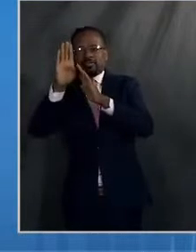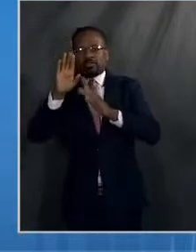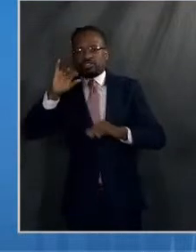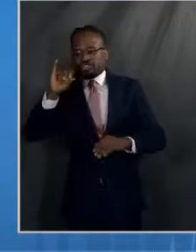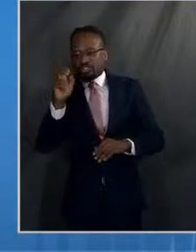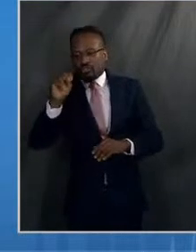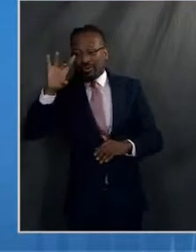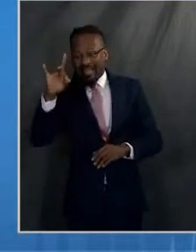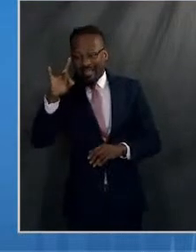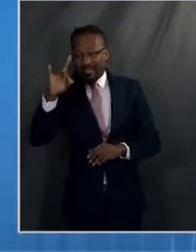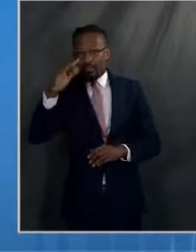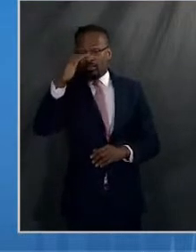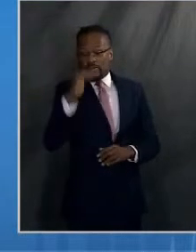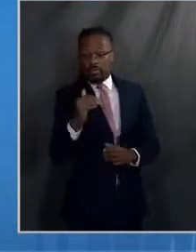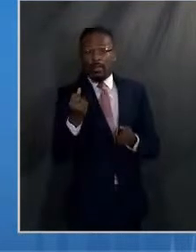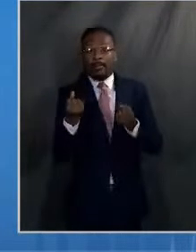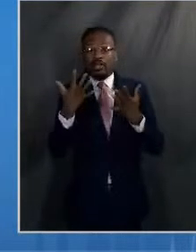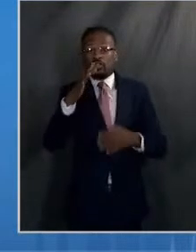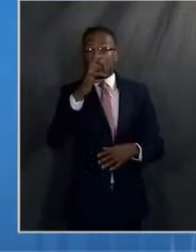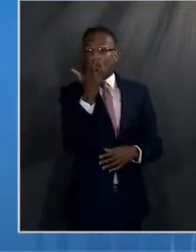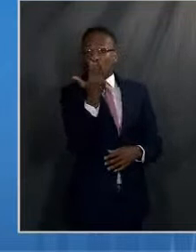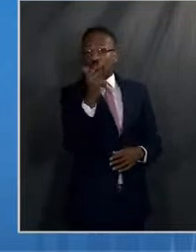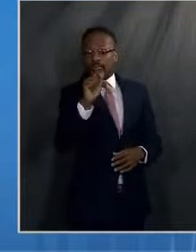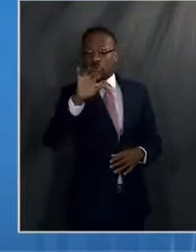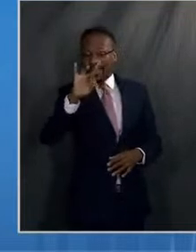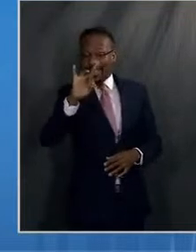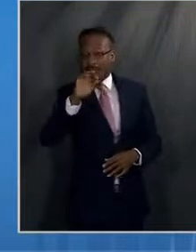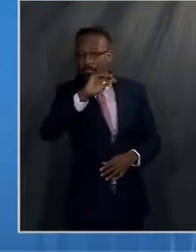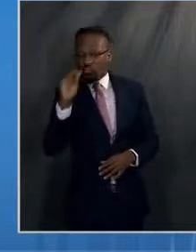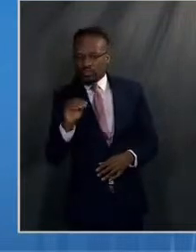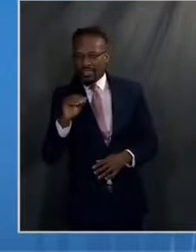dropping 13.4% to an average of nearly